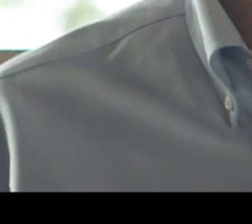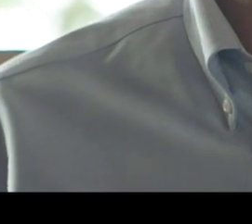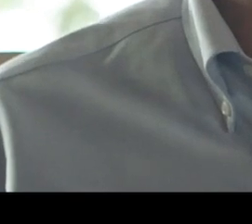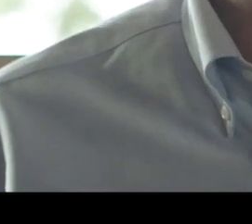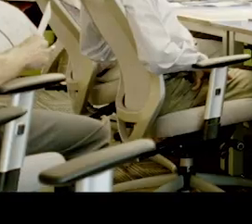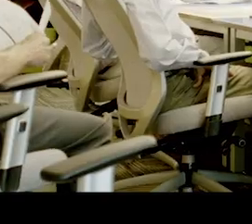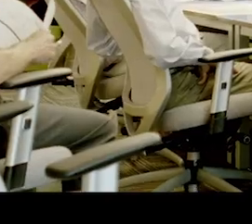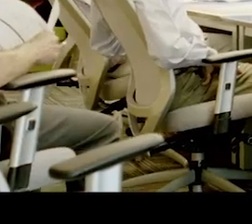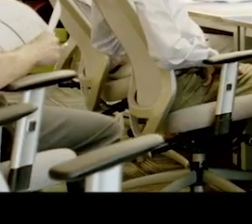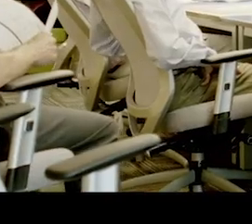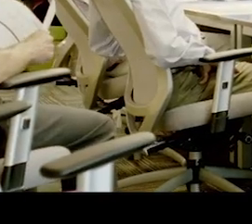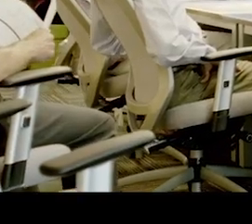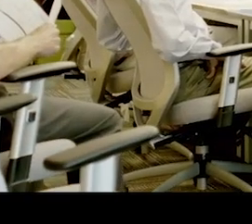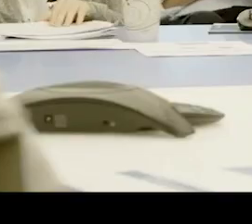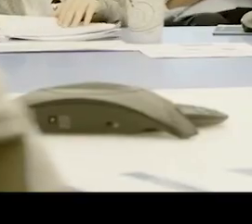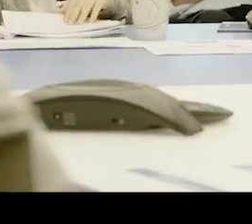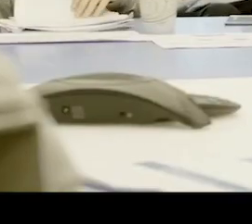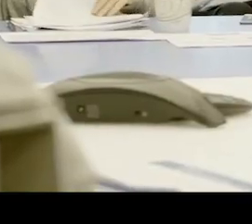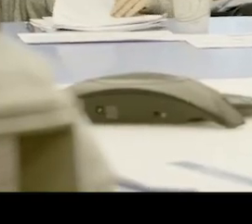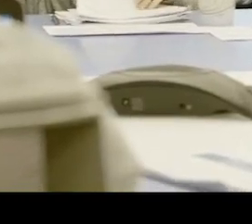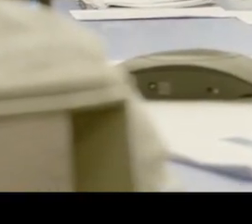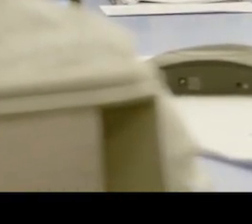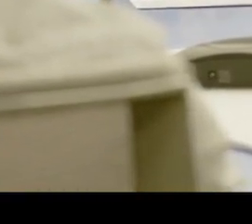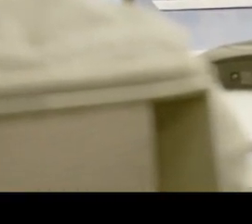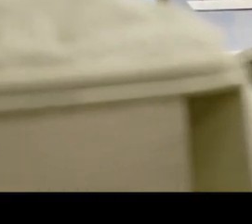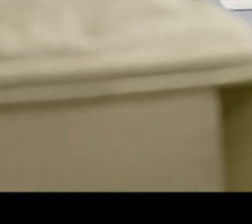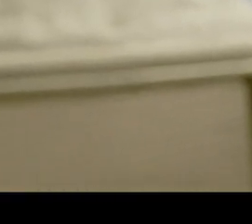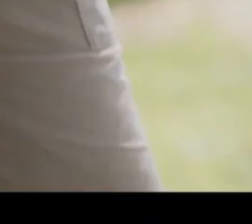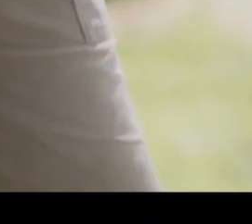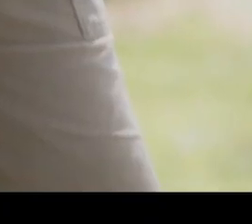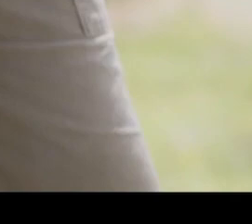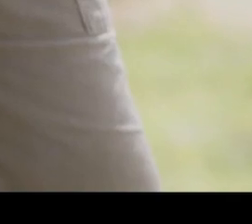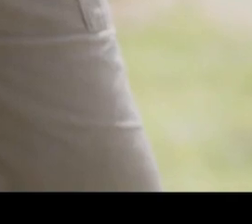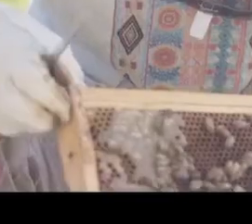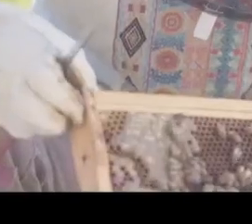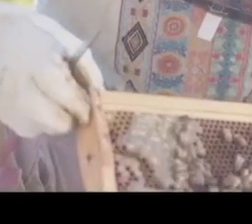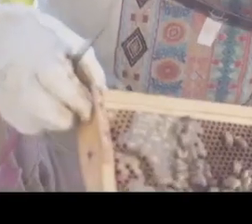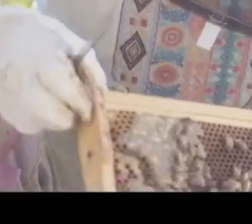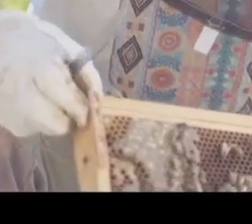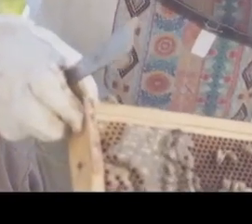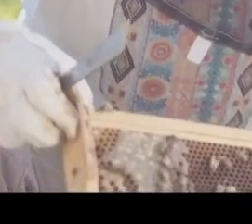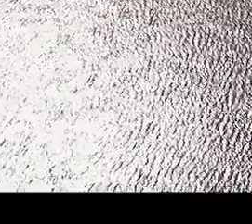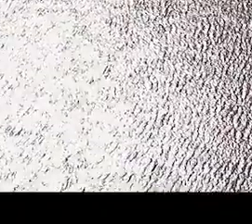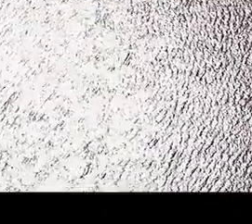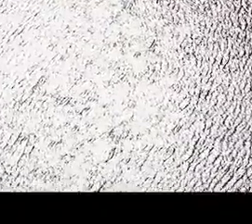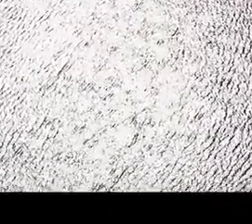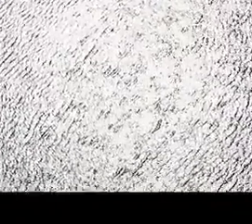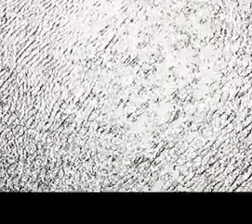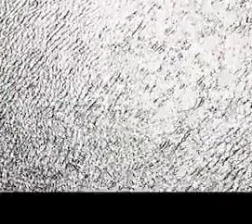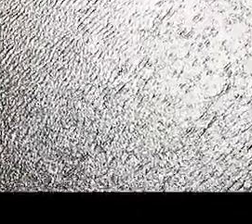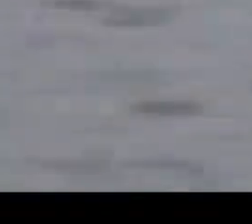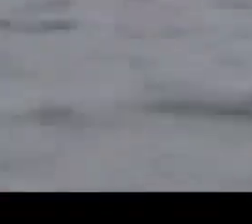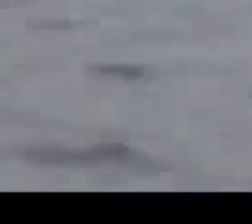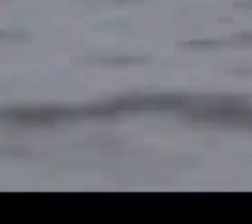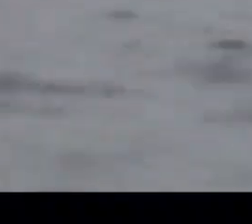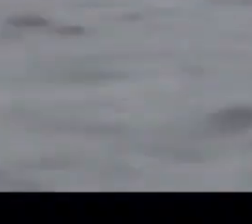ever confront. We are disciplined investors and strategic family trust planners. We've managed wealth for generations, and we are grateful for the